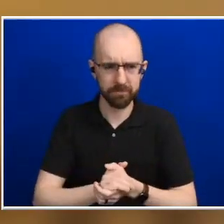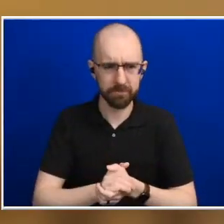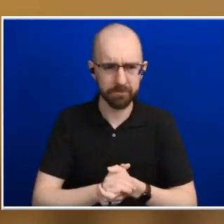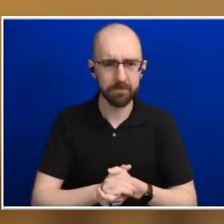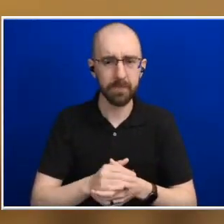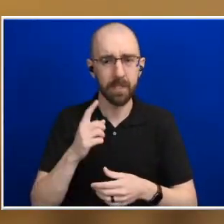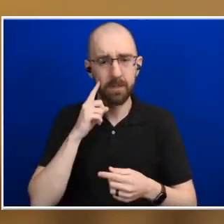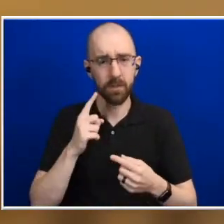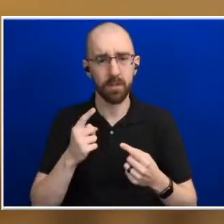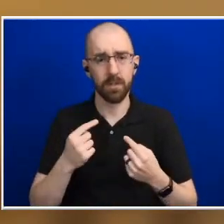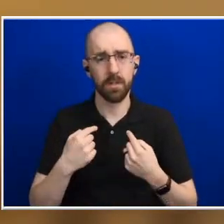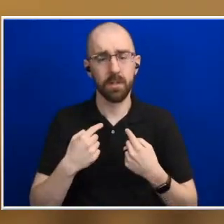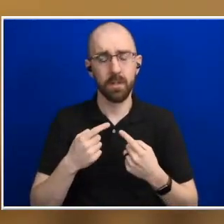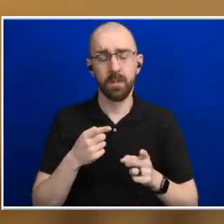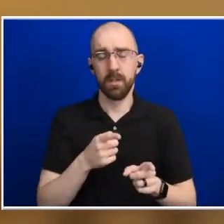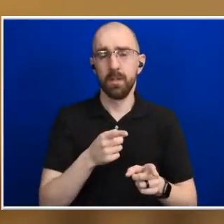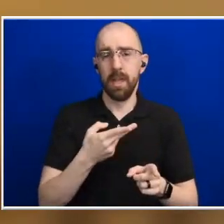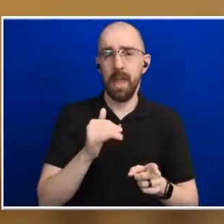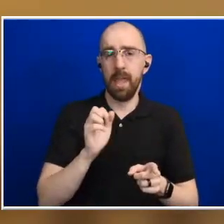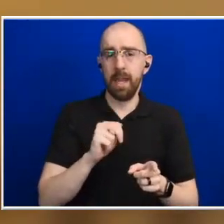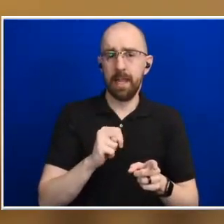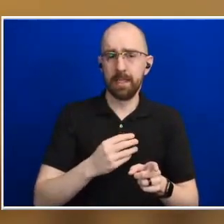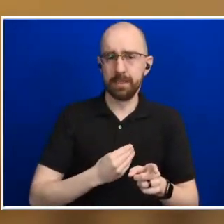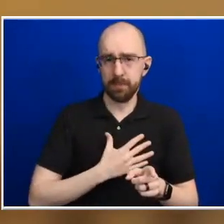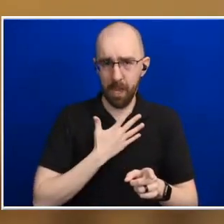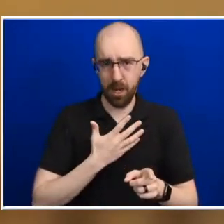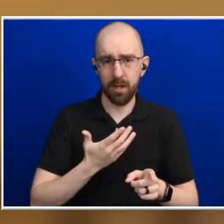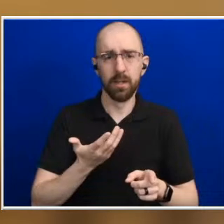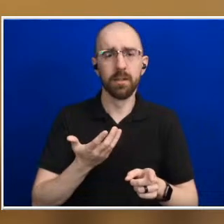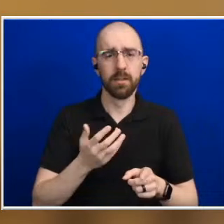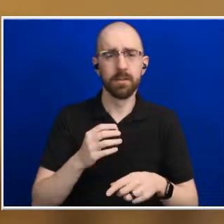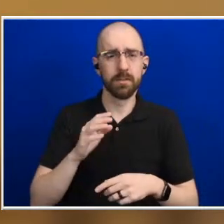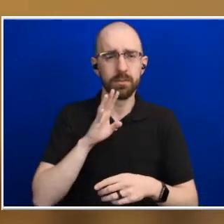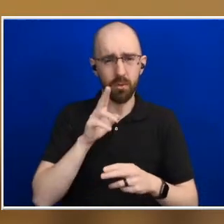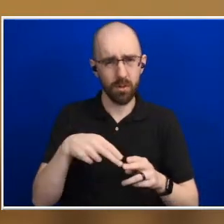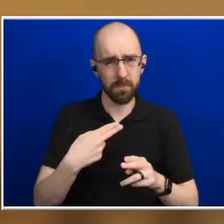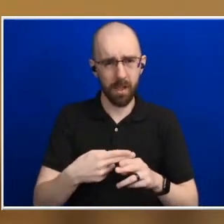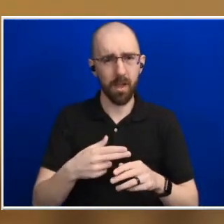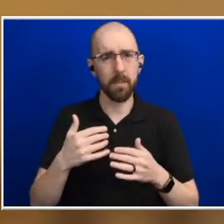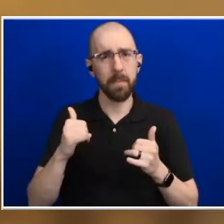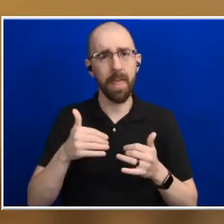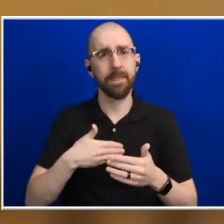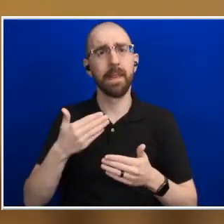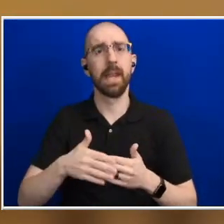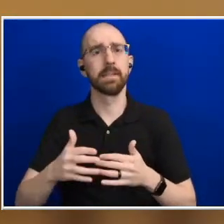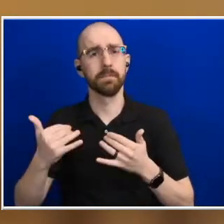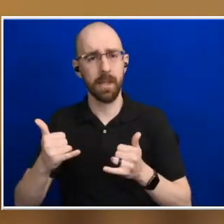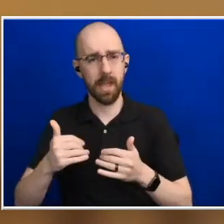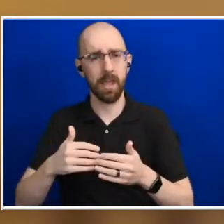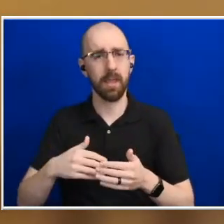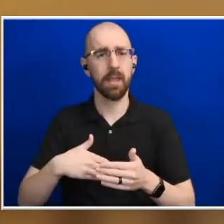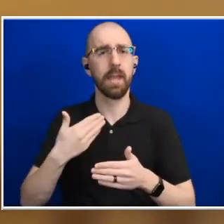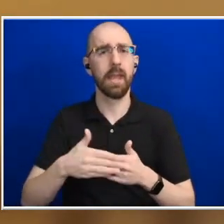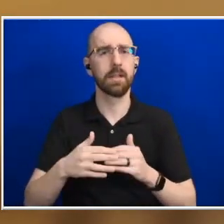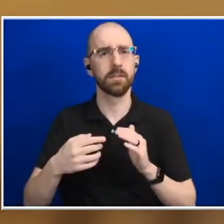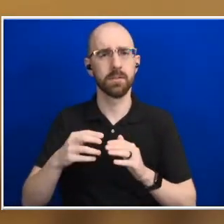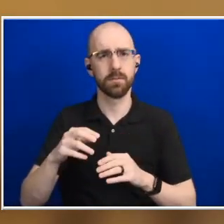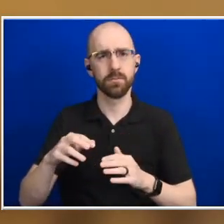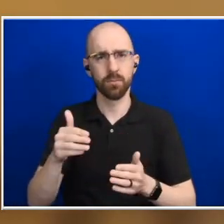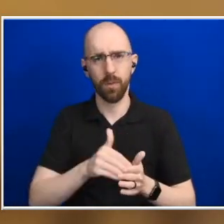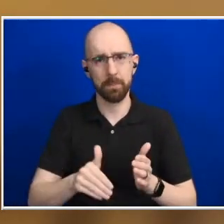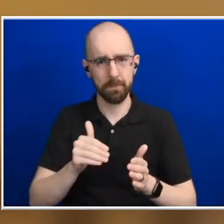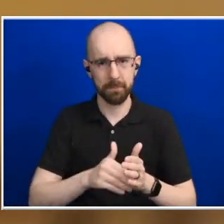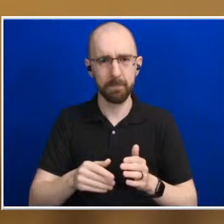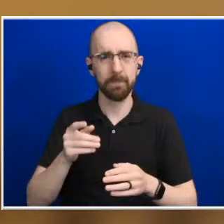it's inspiring, and it goes to, we talk a lot about playing the next play and playing the next rep, and that's all he's done from